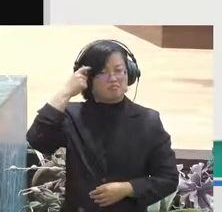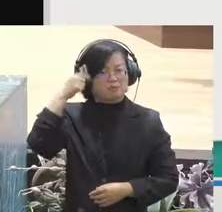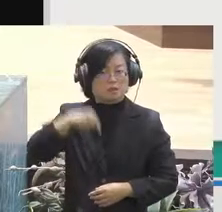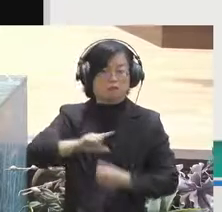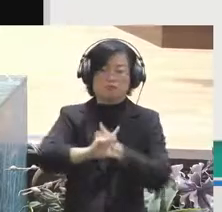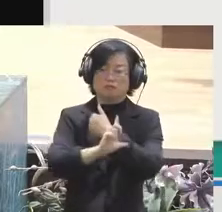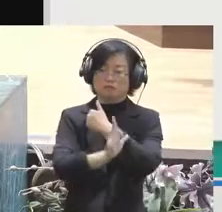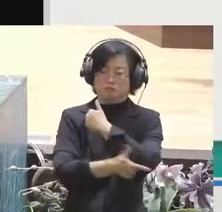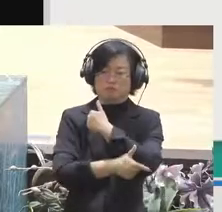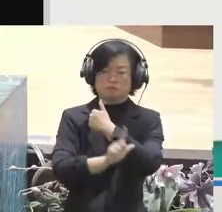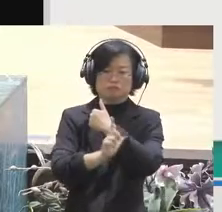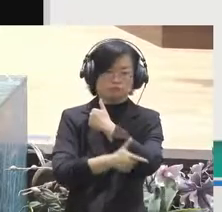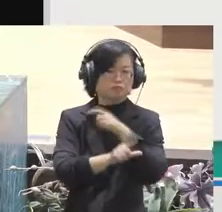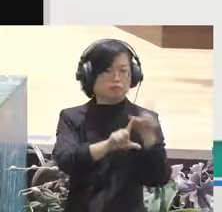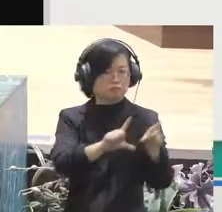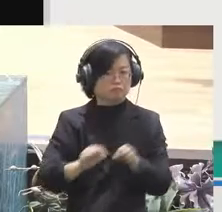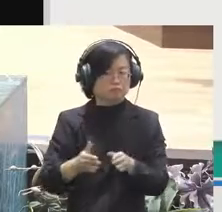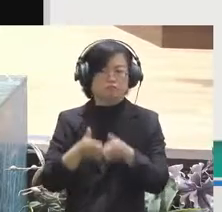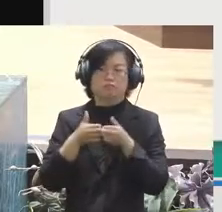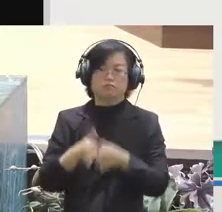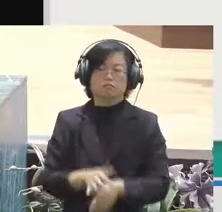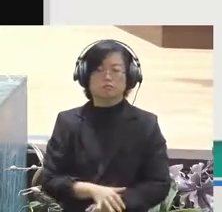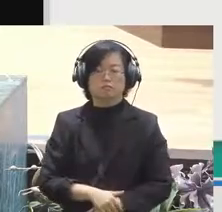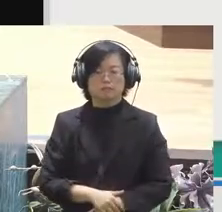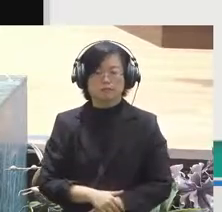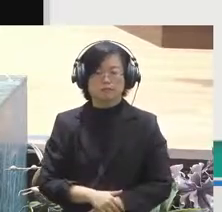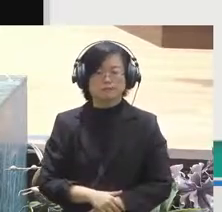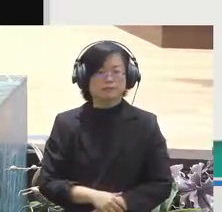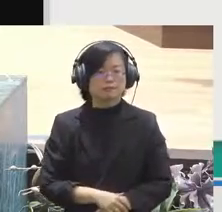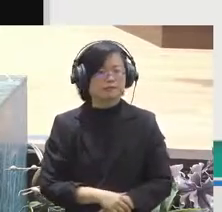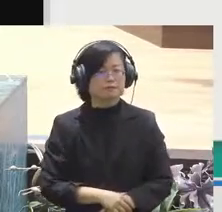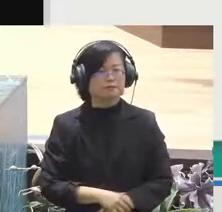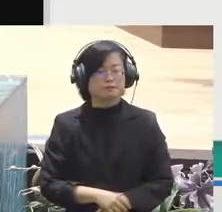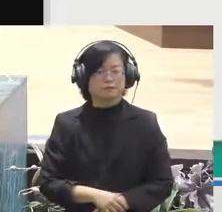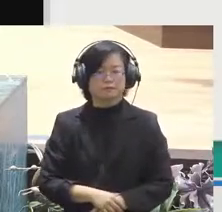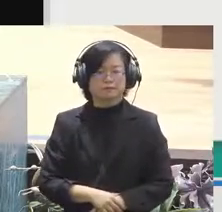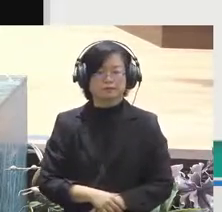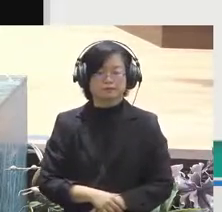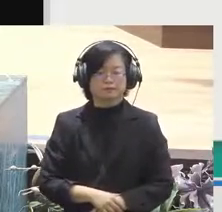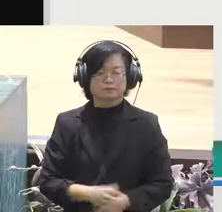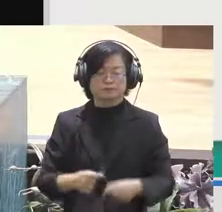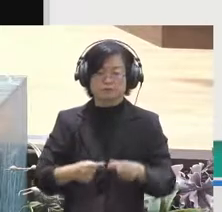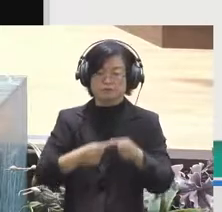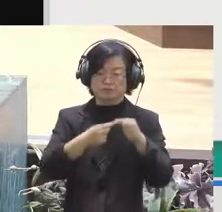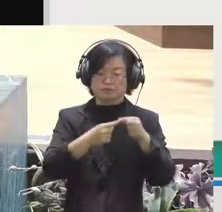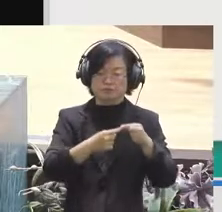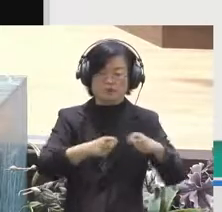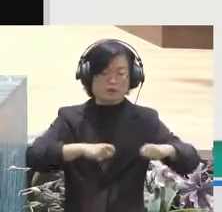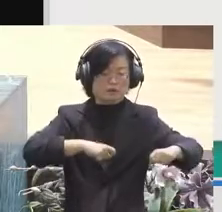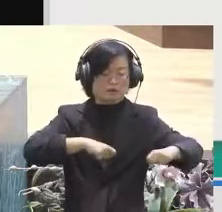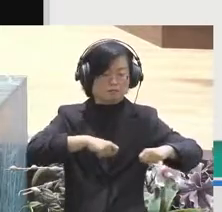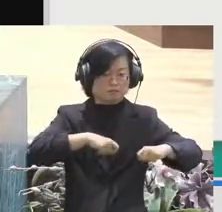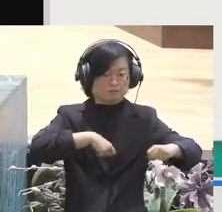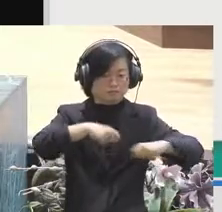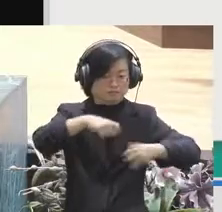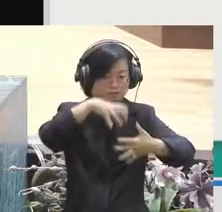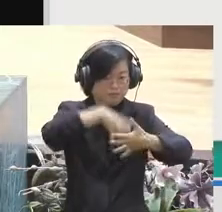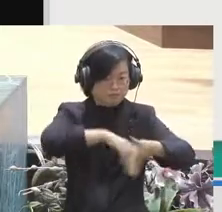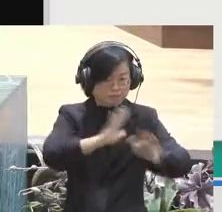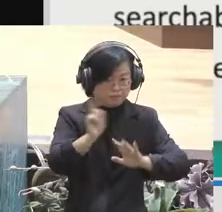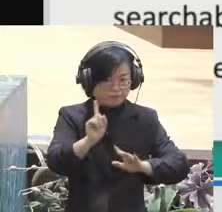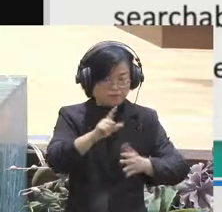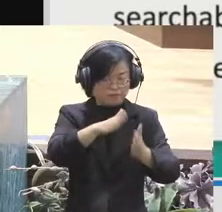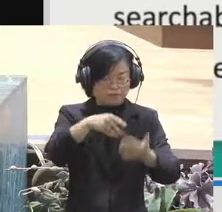our focus is to establish an open government strategy. And then we should have a centralized open repository in the form of open government